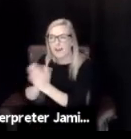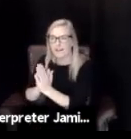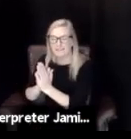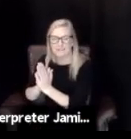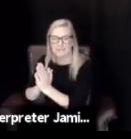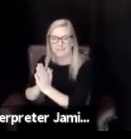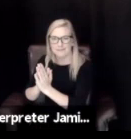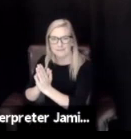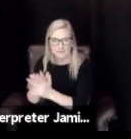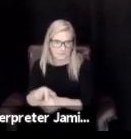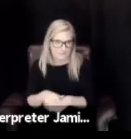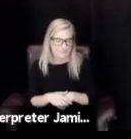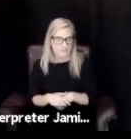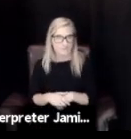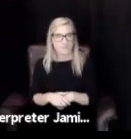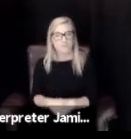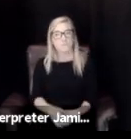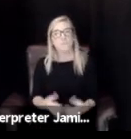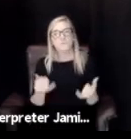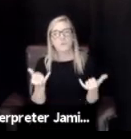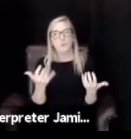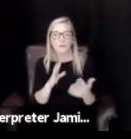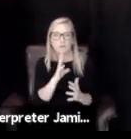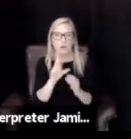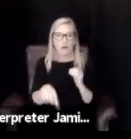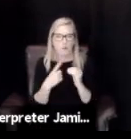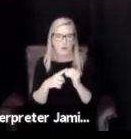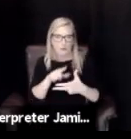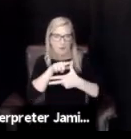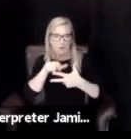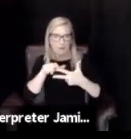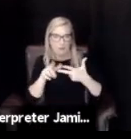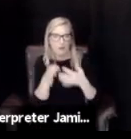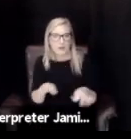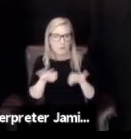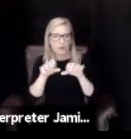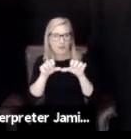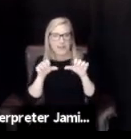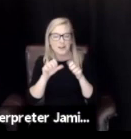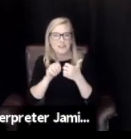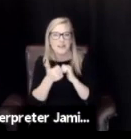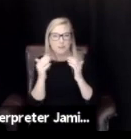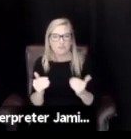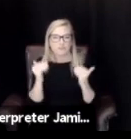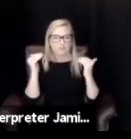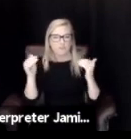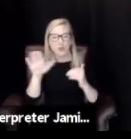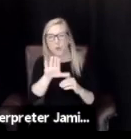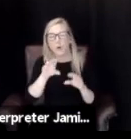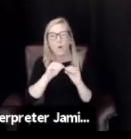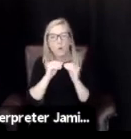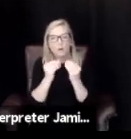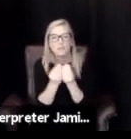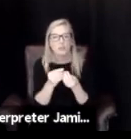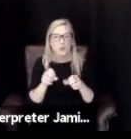questions. All right, so I want to talk about 3 key areas on how to scale up your organizational